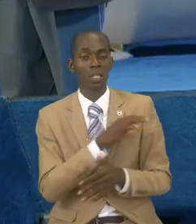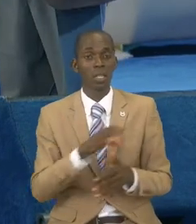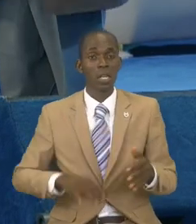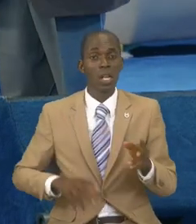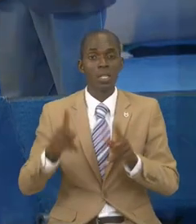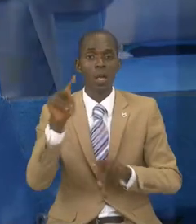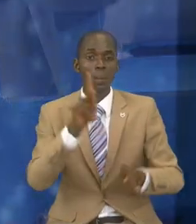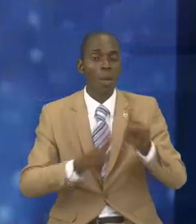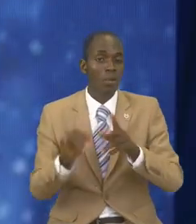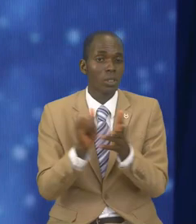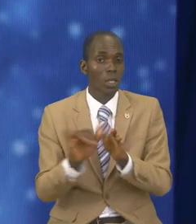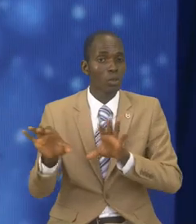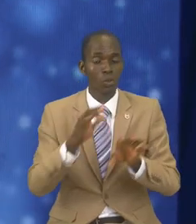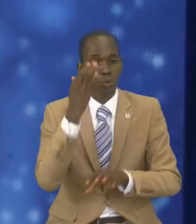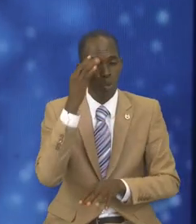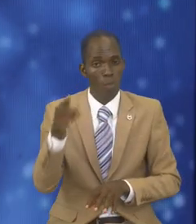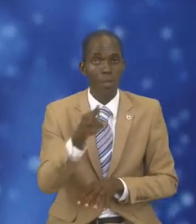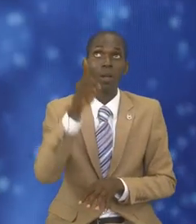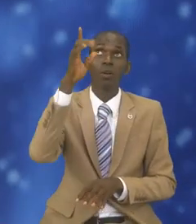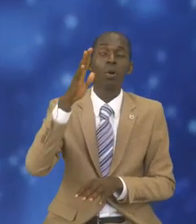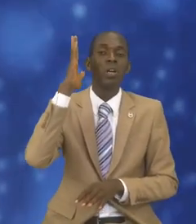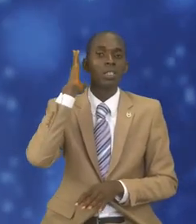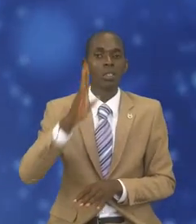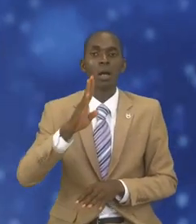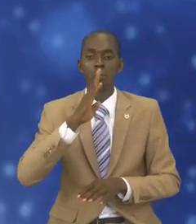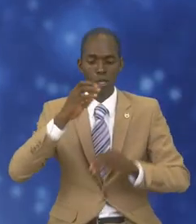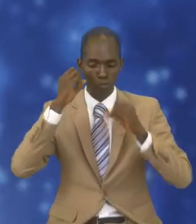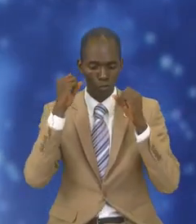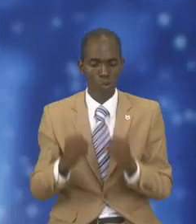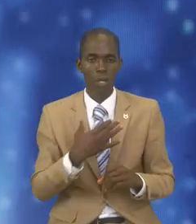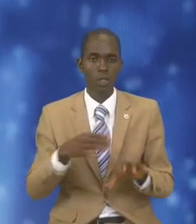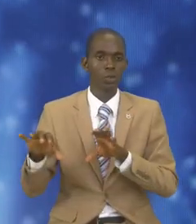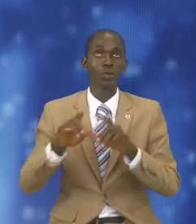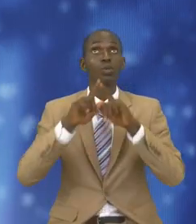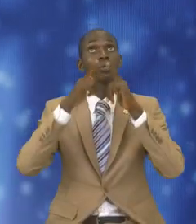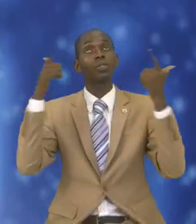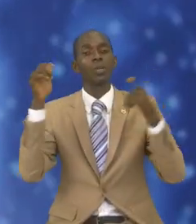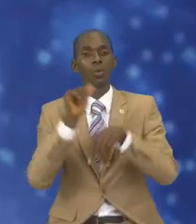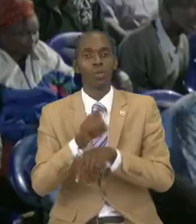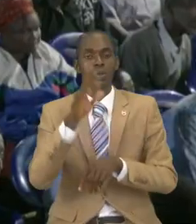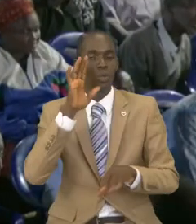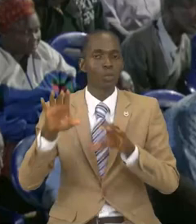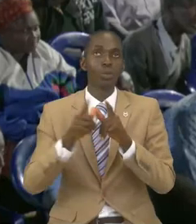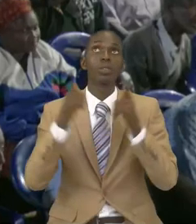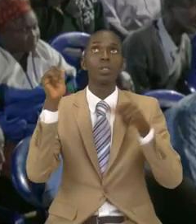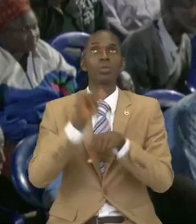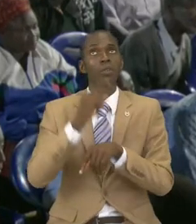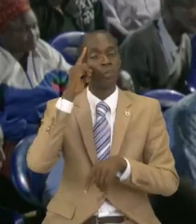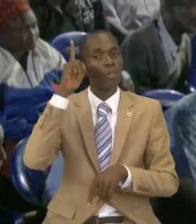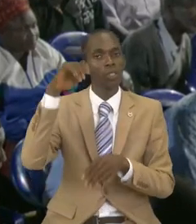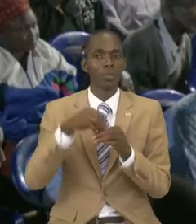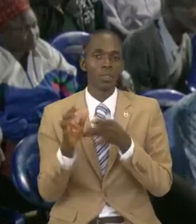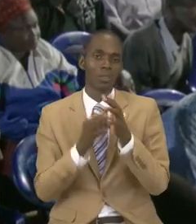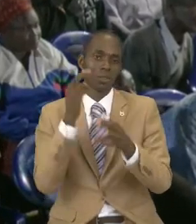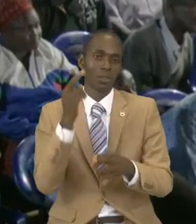their God shall be strong and do exploits. You will do exploits. It will